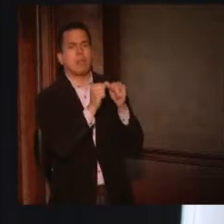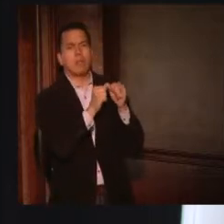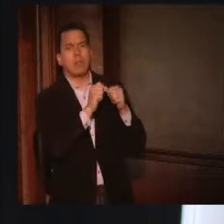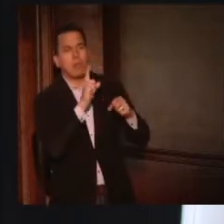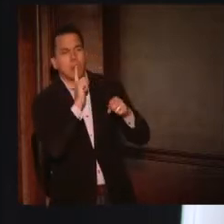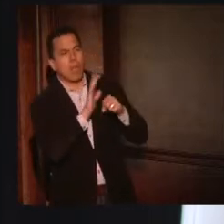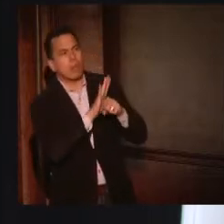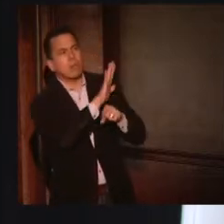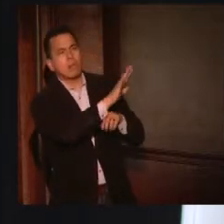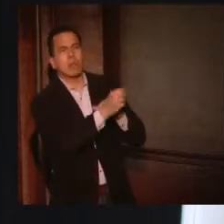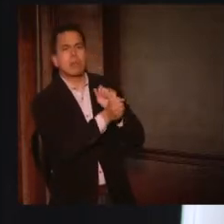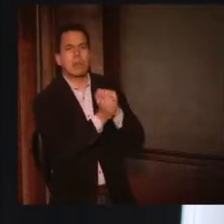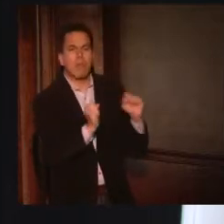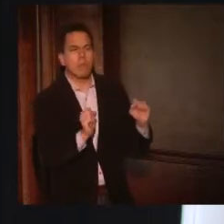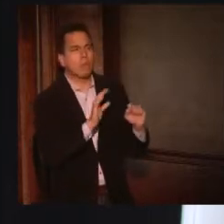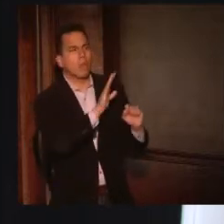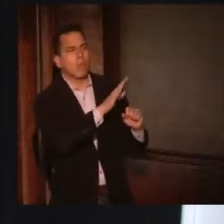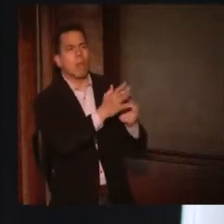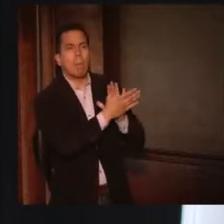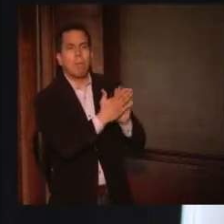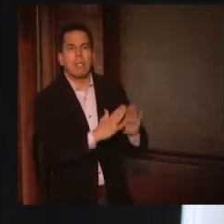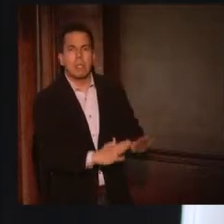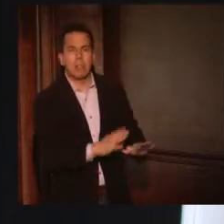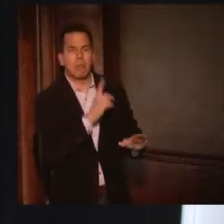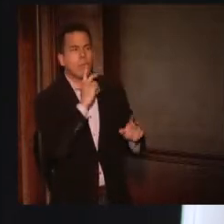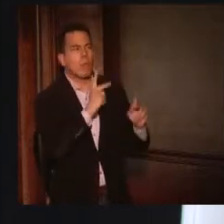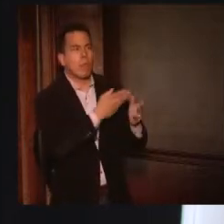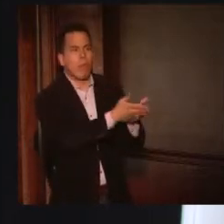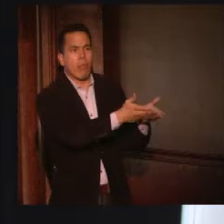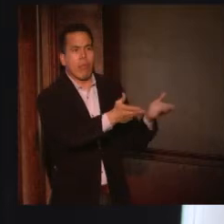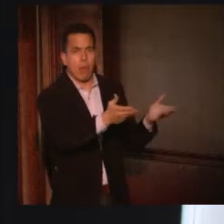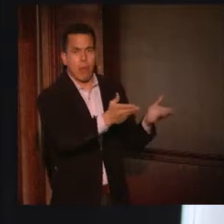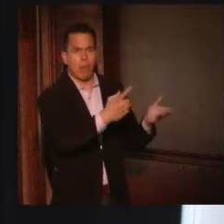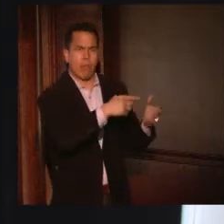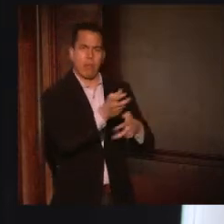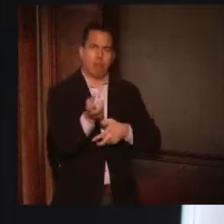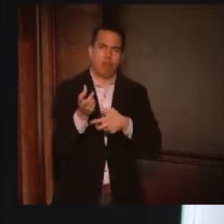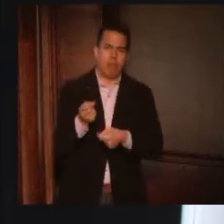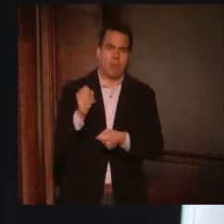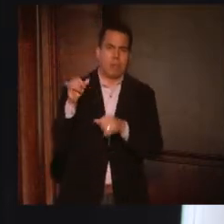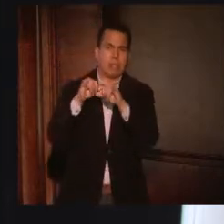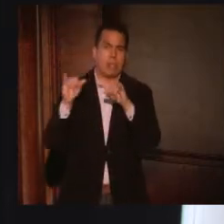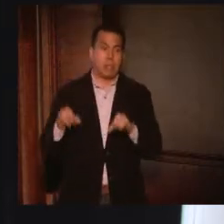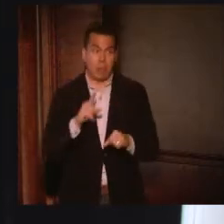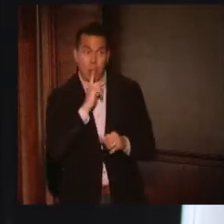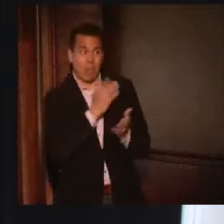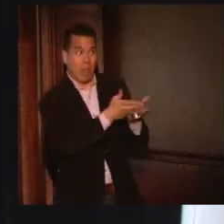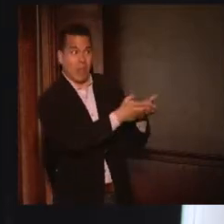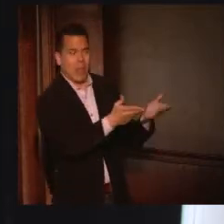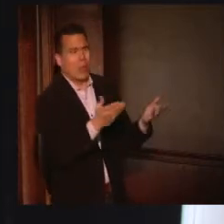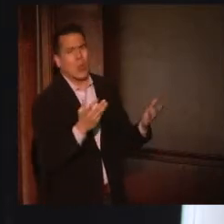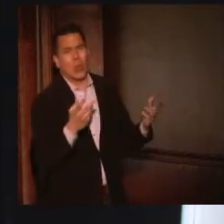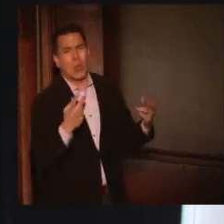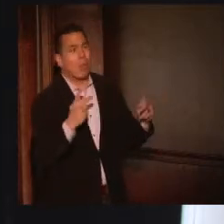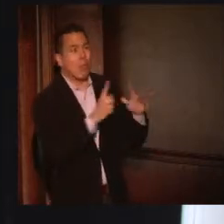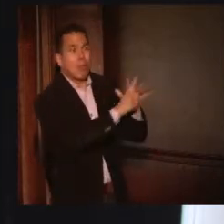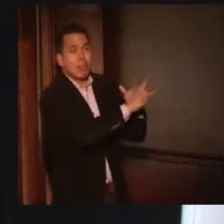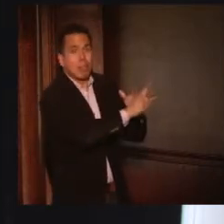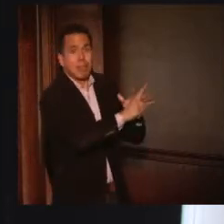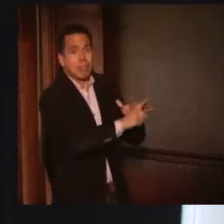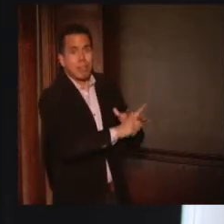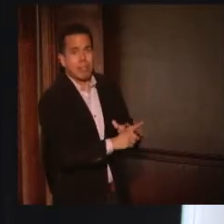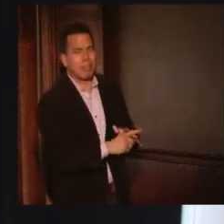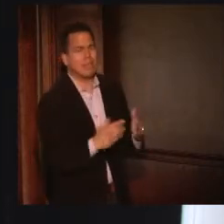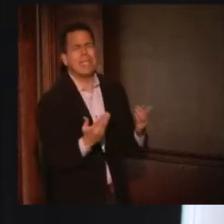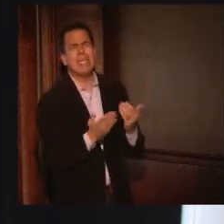and security of the individuals. These are the furthest behind. These are people who are extremely vulnerable, and we want to make sure that their identity are not